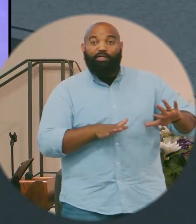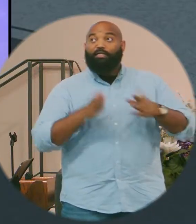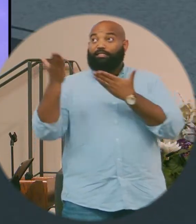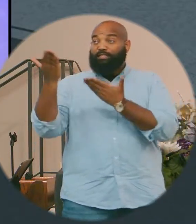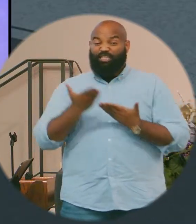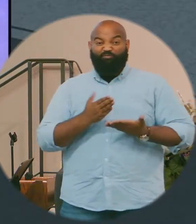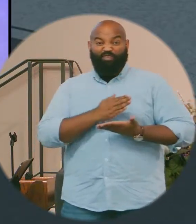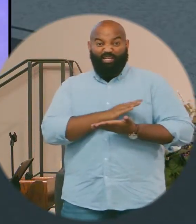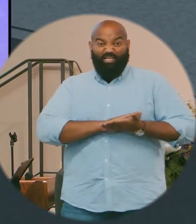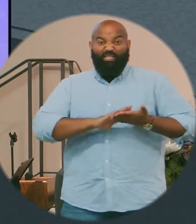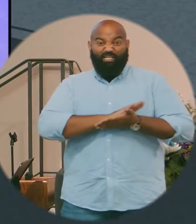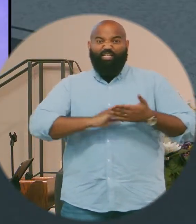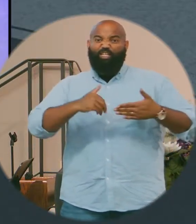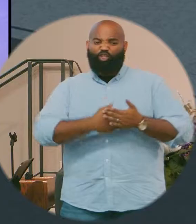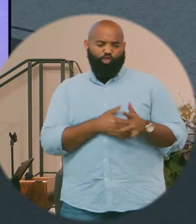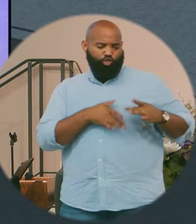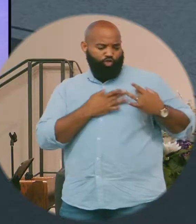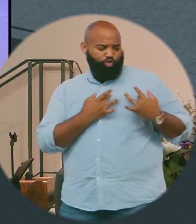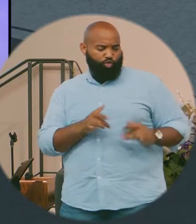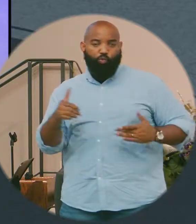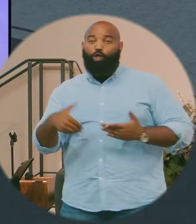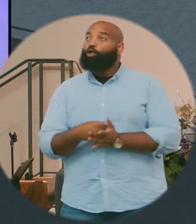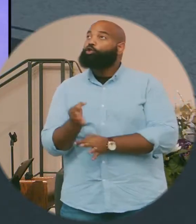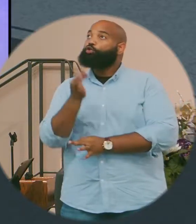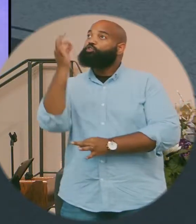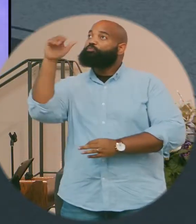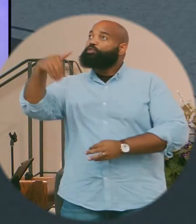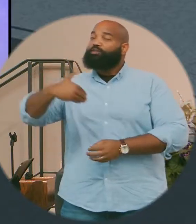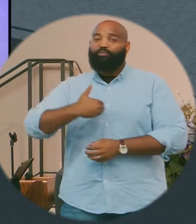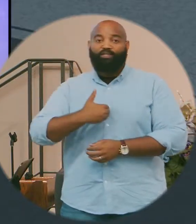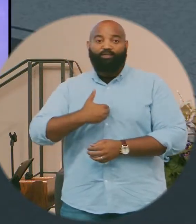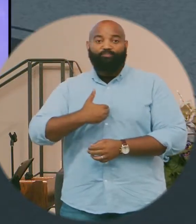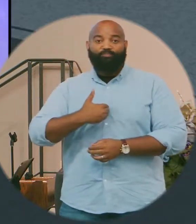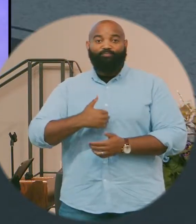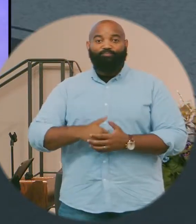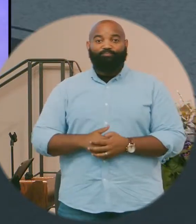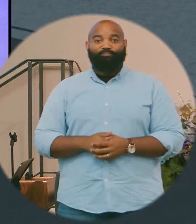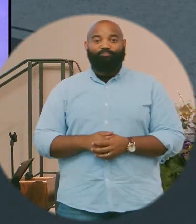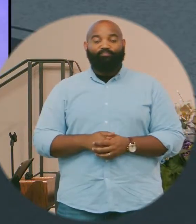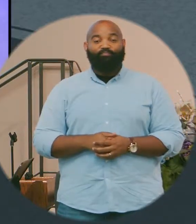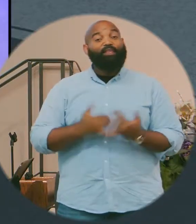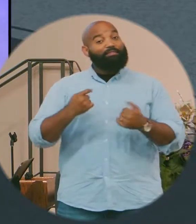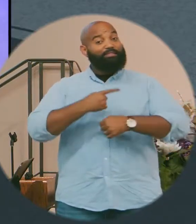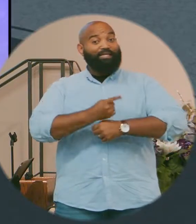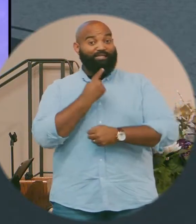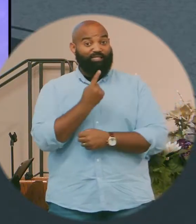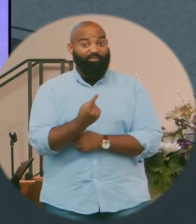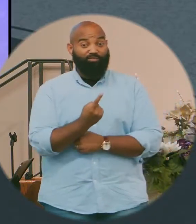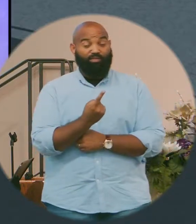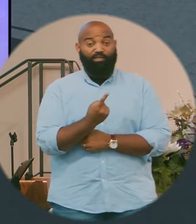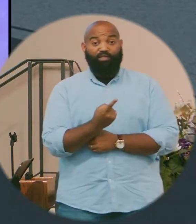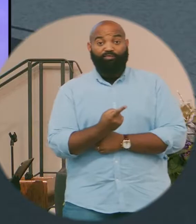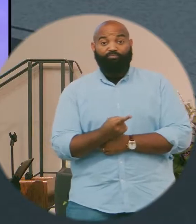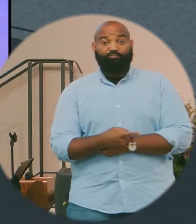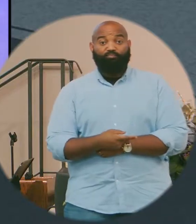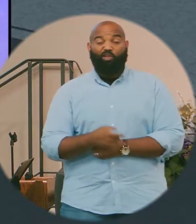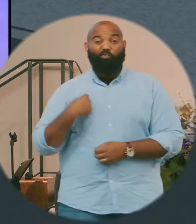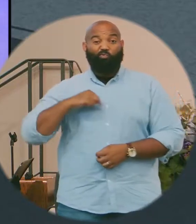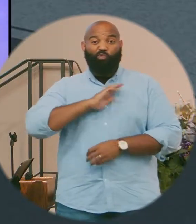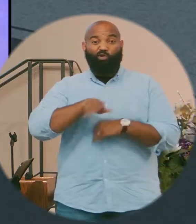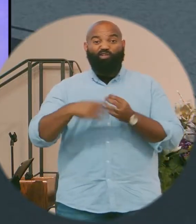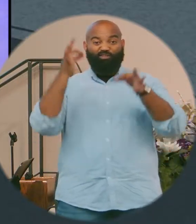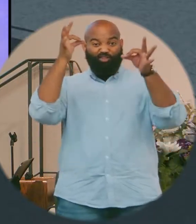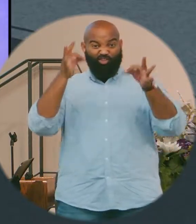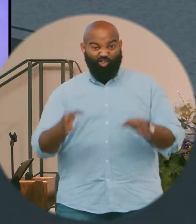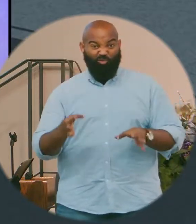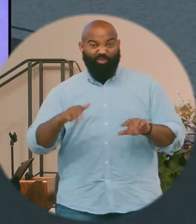clean heart. And renew a right spirit within me. I submit to you that being determined not to be